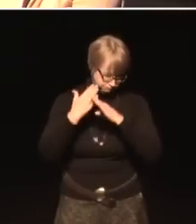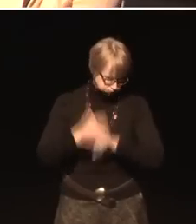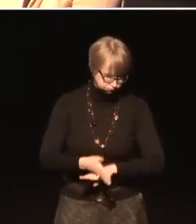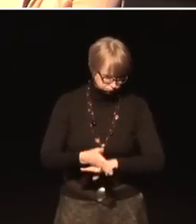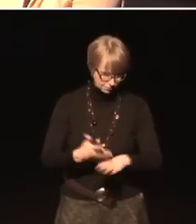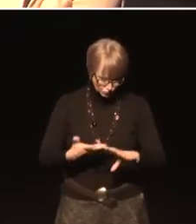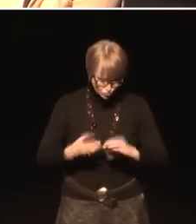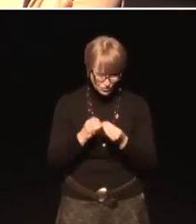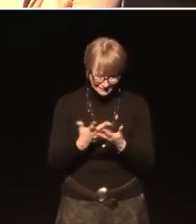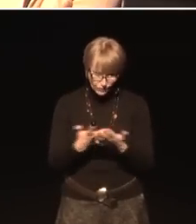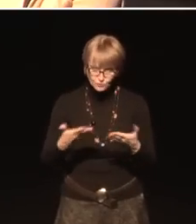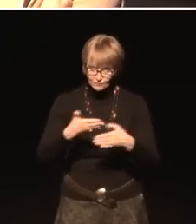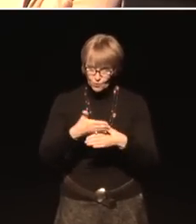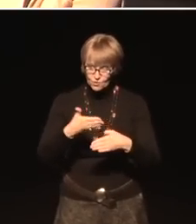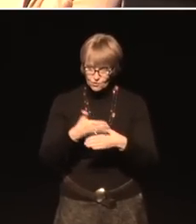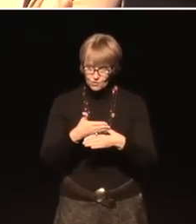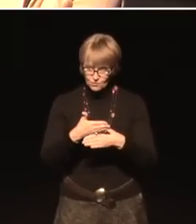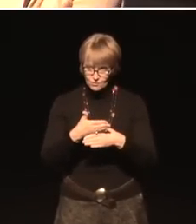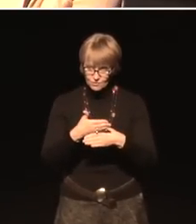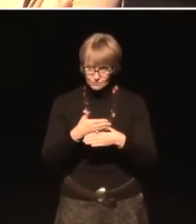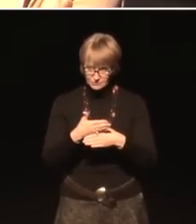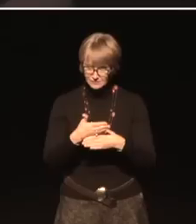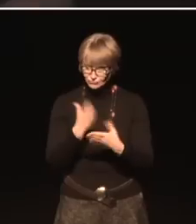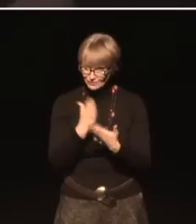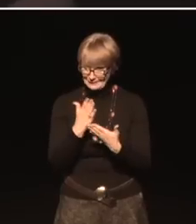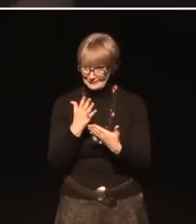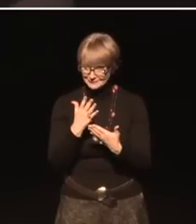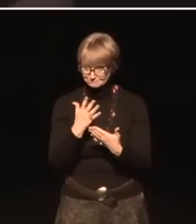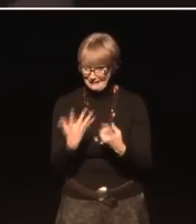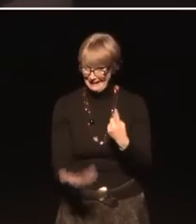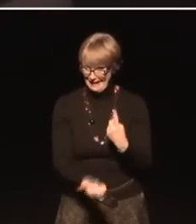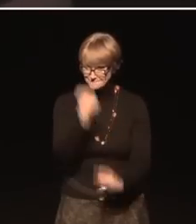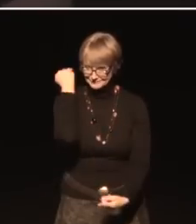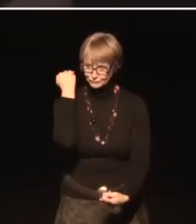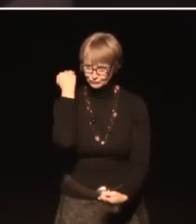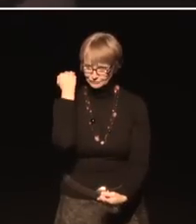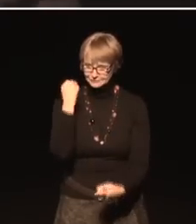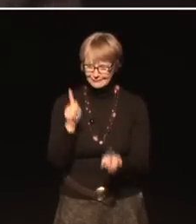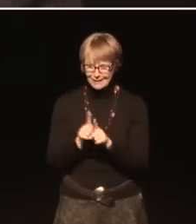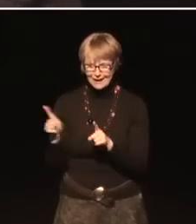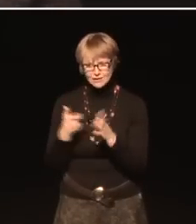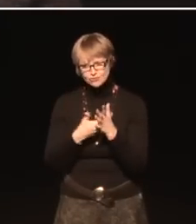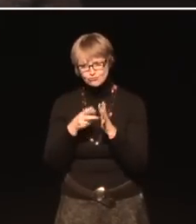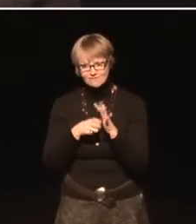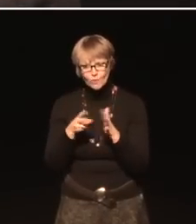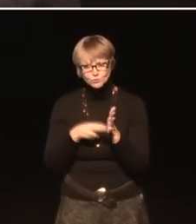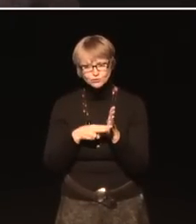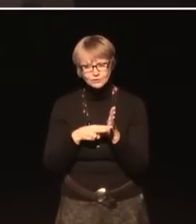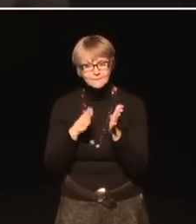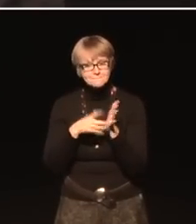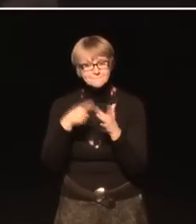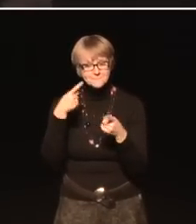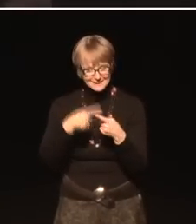think under the umbrella of a project as ambitious as Revolution Mix, we're going to sort of take